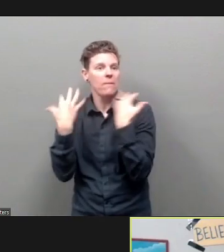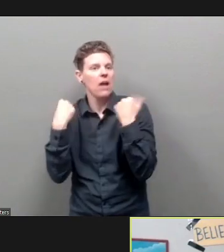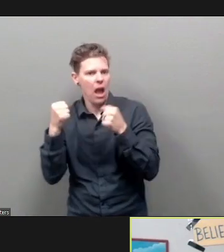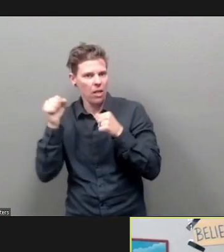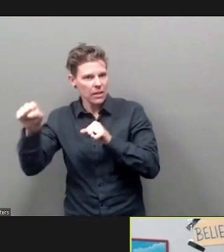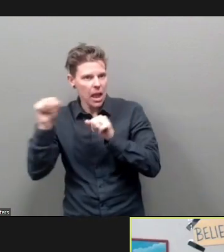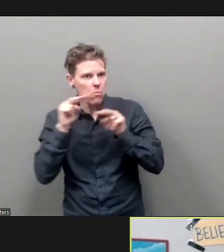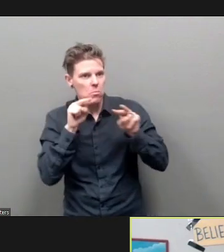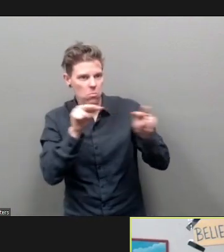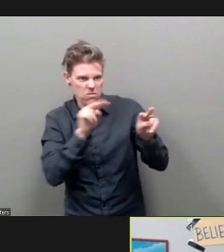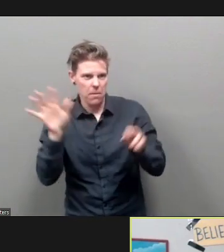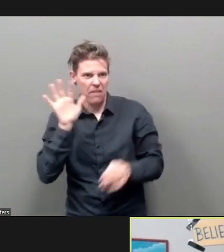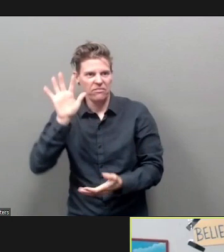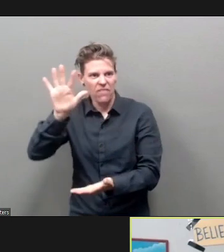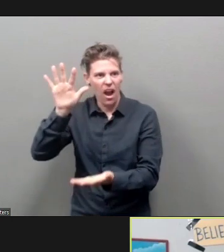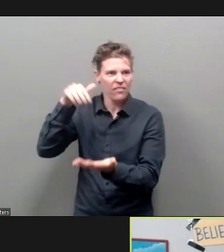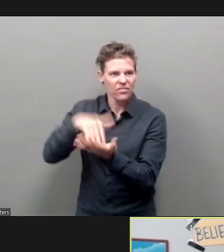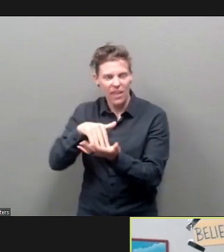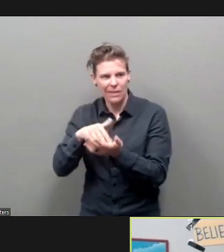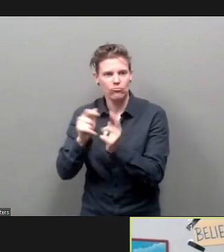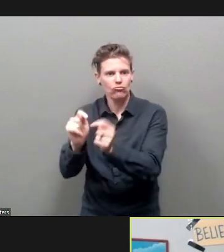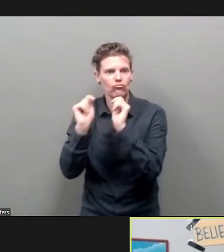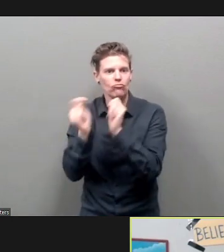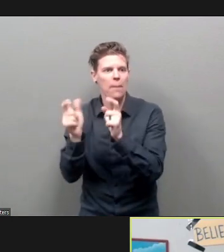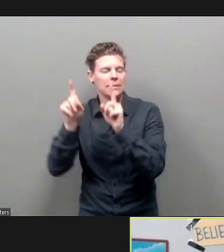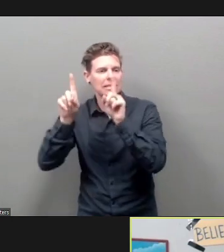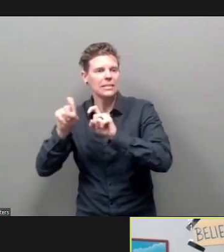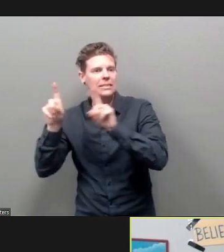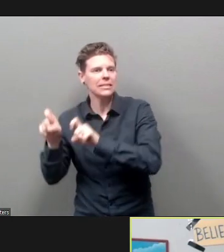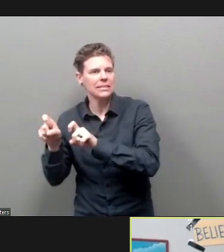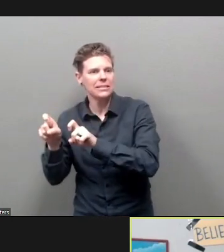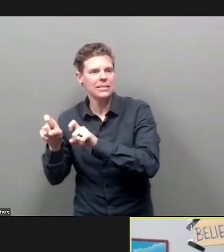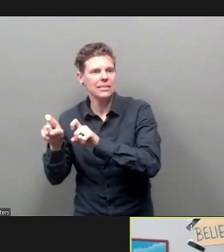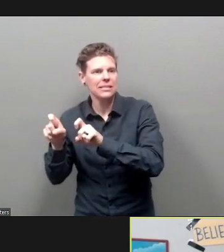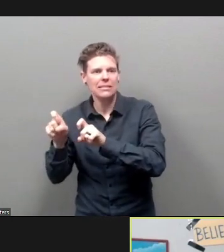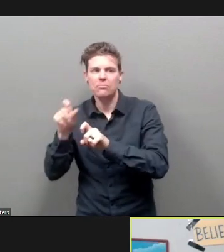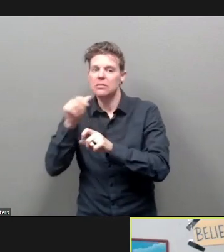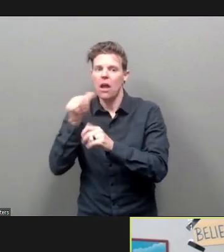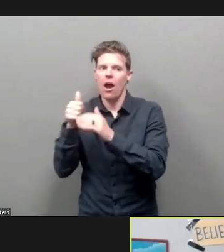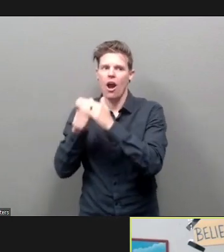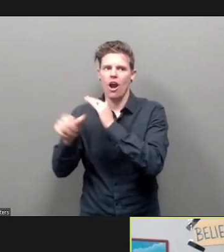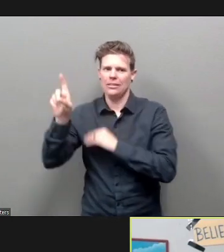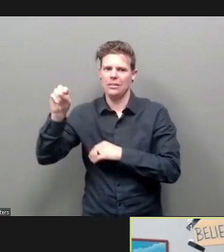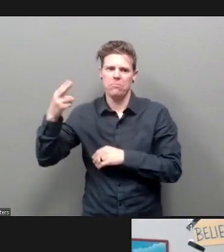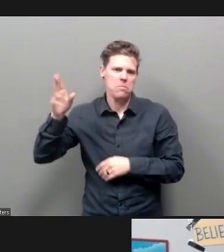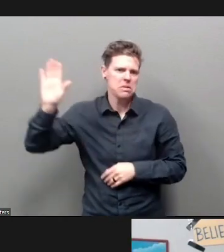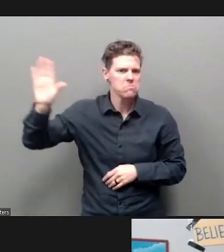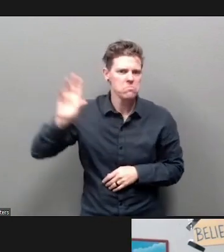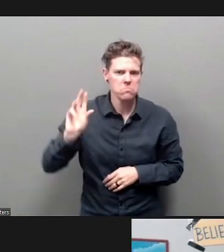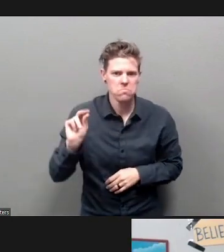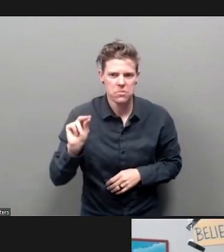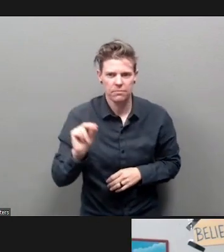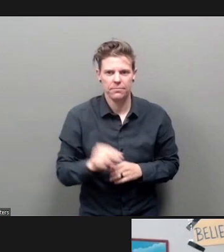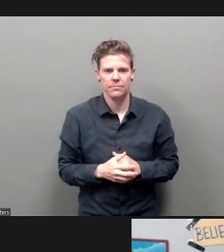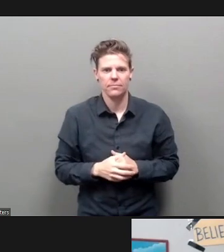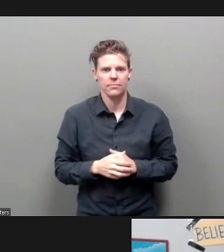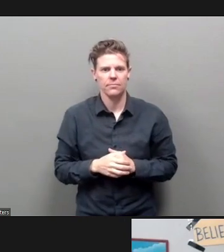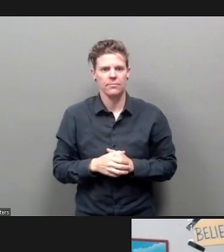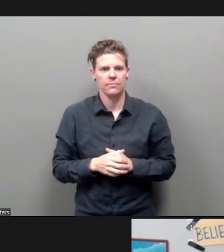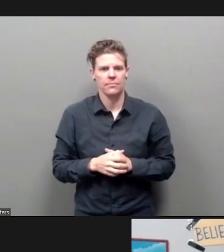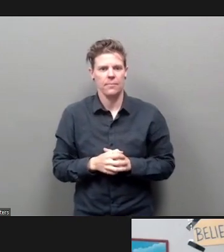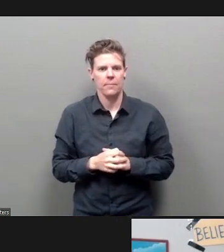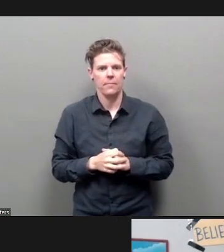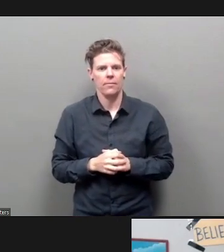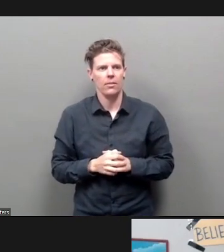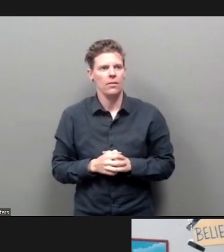rapid antigen tests, that's not what it's for, so. Yeah, and put another way to tie those two